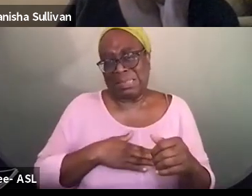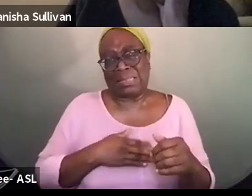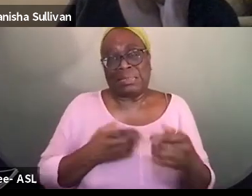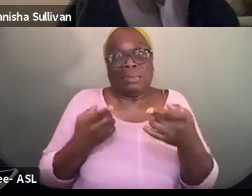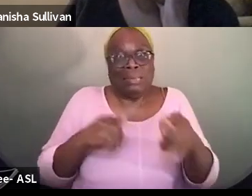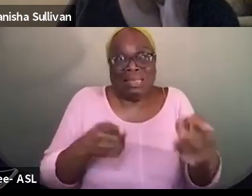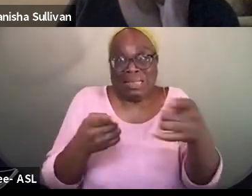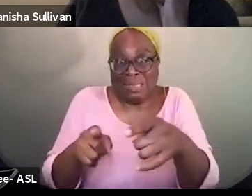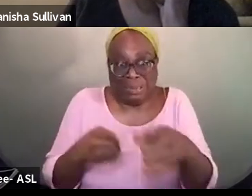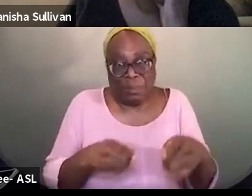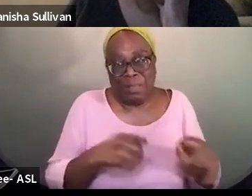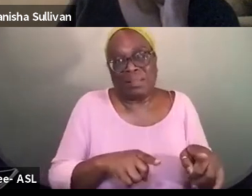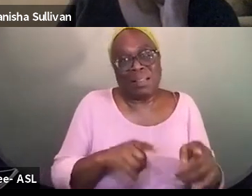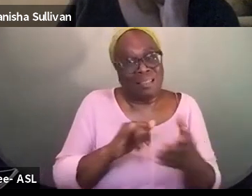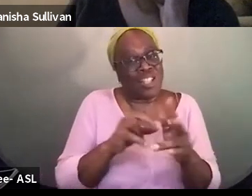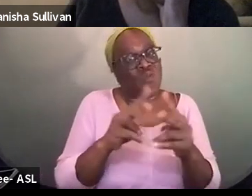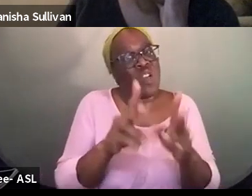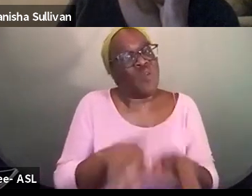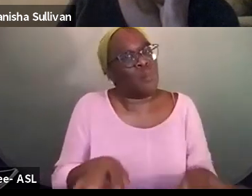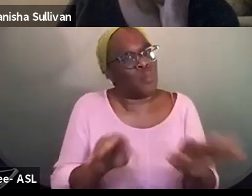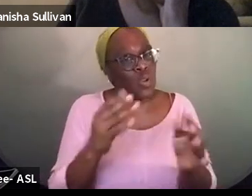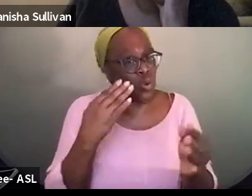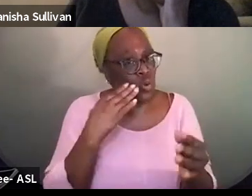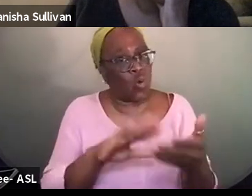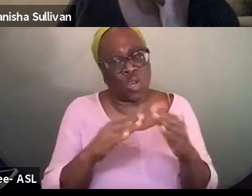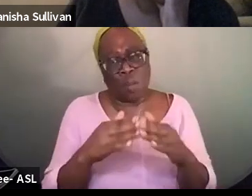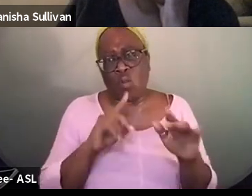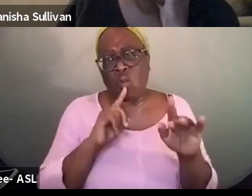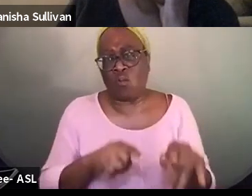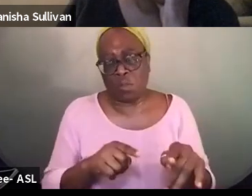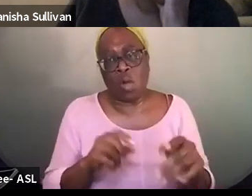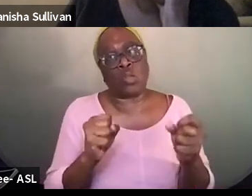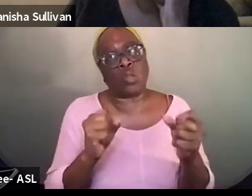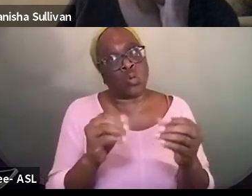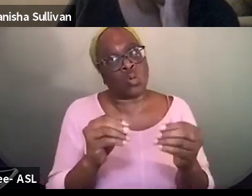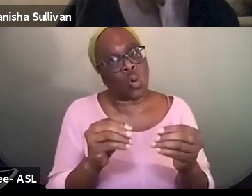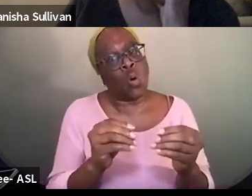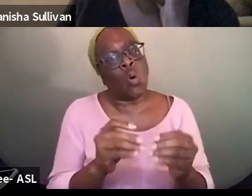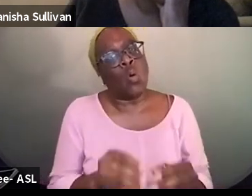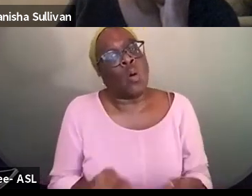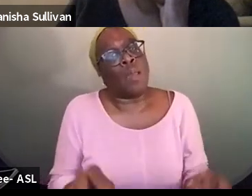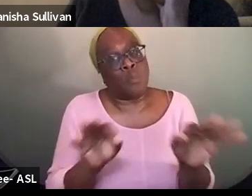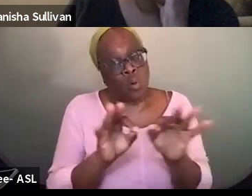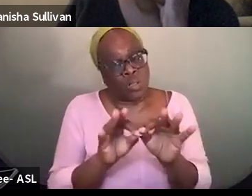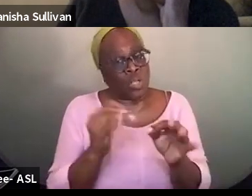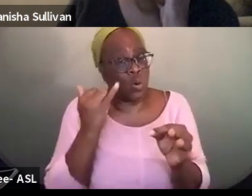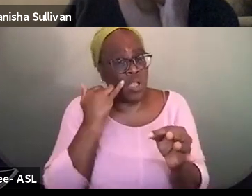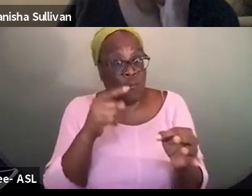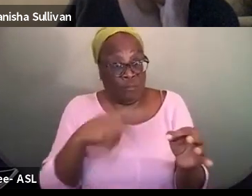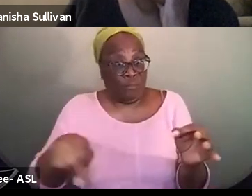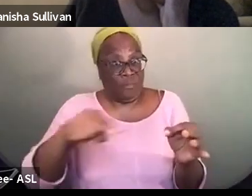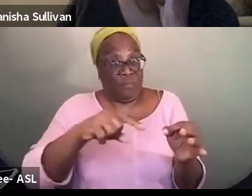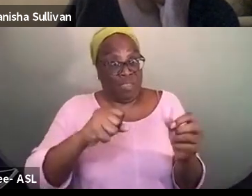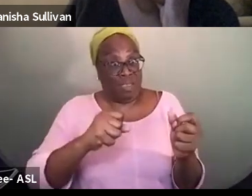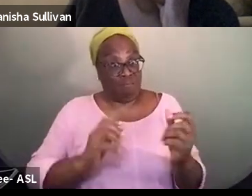getting really ugly out here in terms of the community response. So if, you know, to the extent that you guys can present a united front, that would